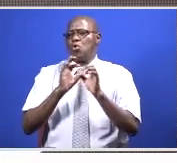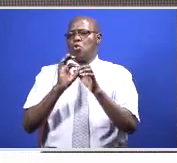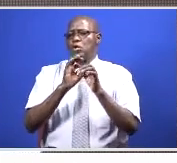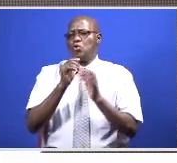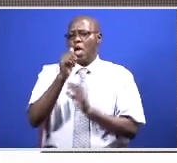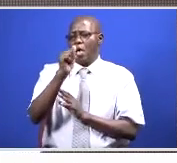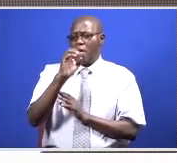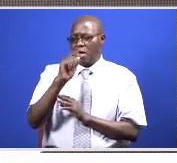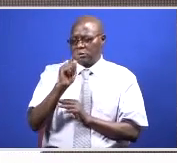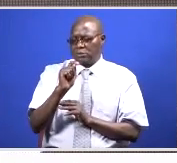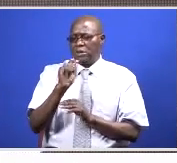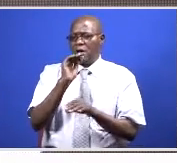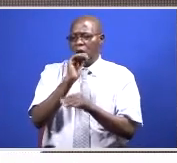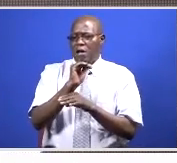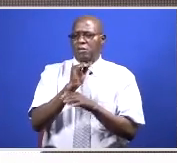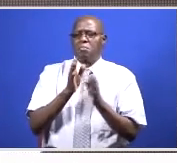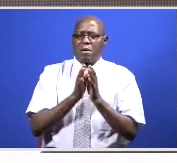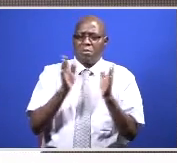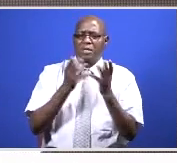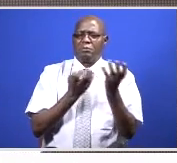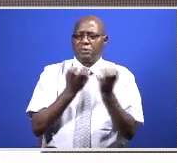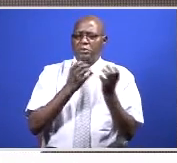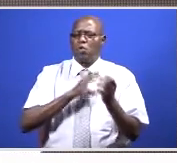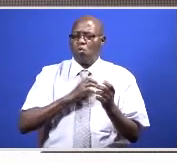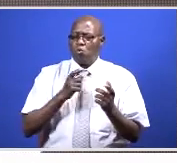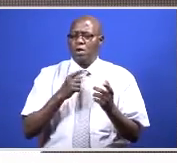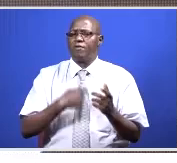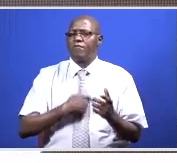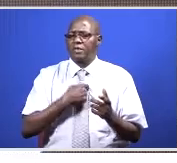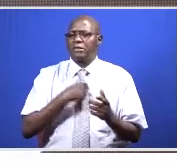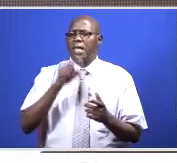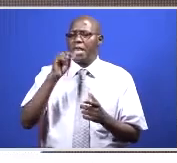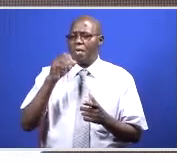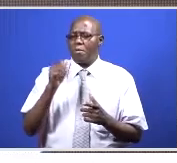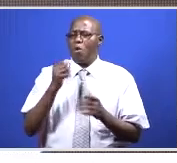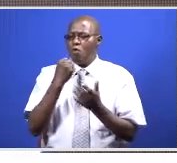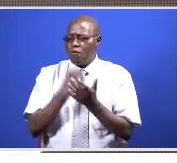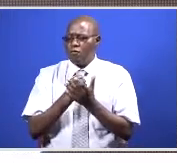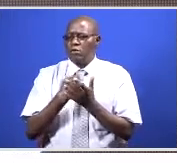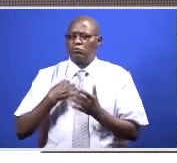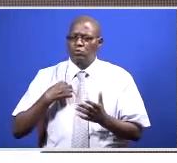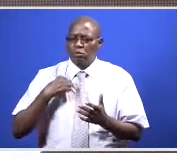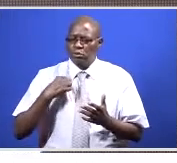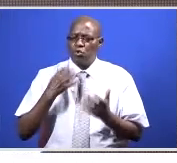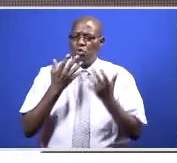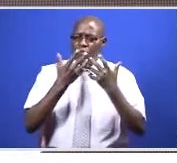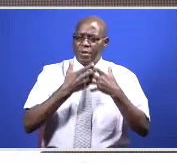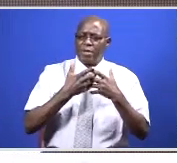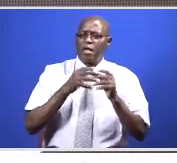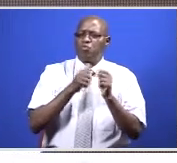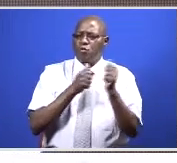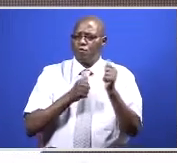He's called on the public and business owners in the county to visit Nema offices for voluntary compliance to avoid arrest